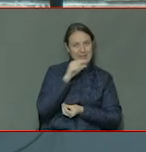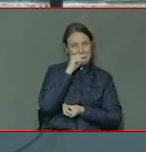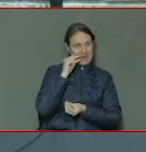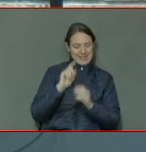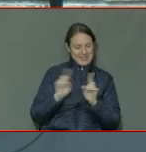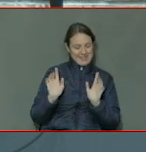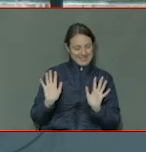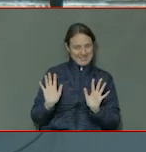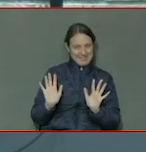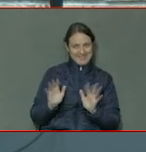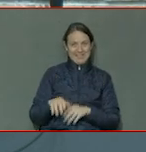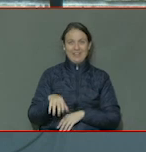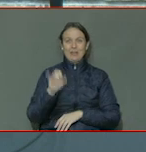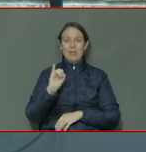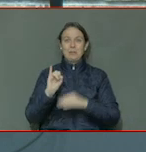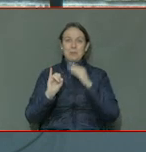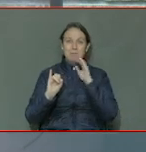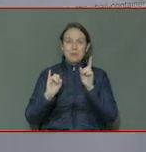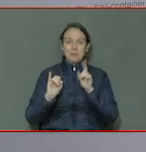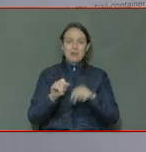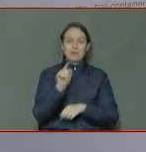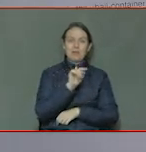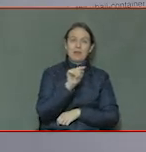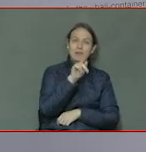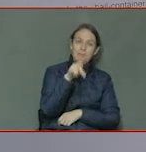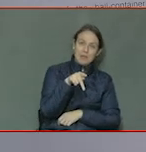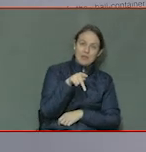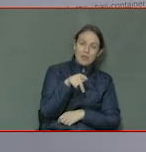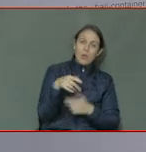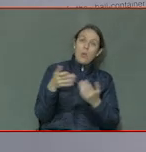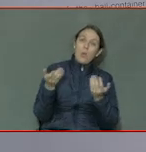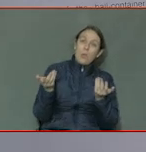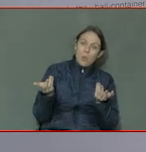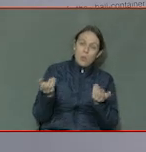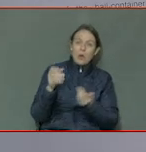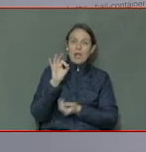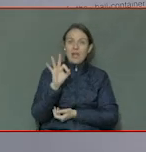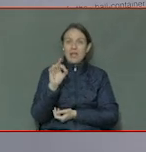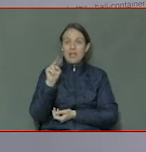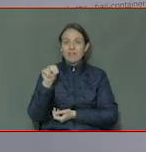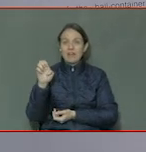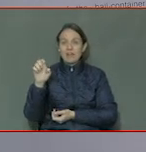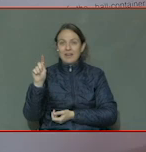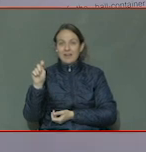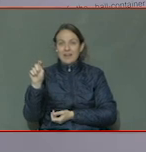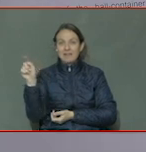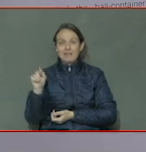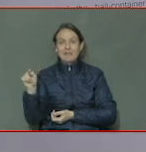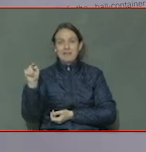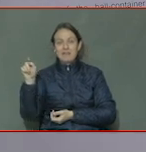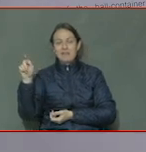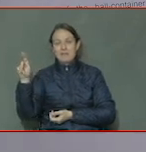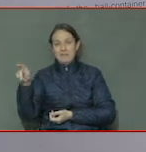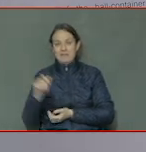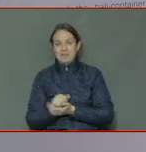Impulse can either be delta P or it can be F net delta T. So if they want to